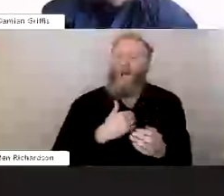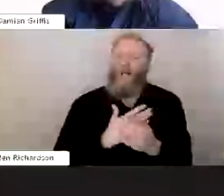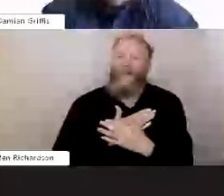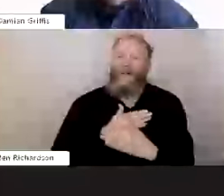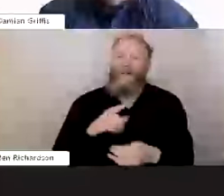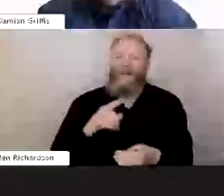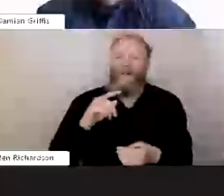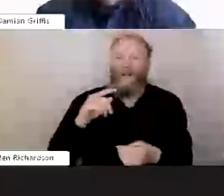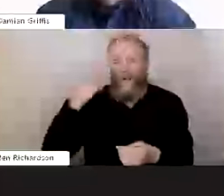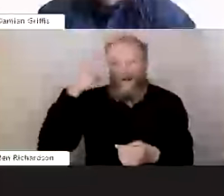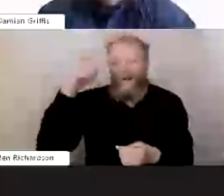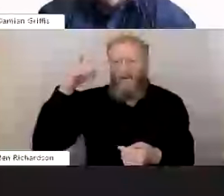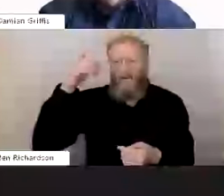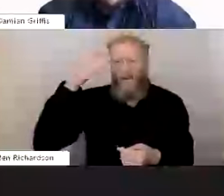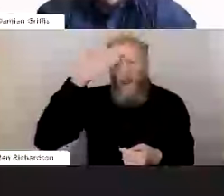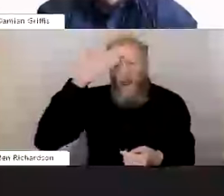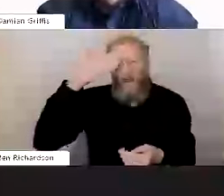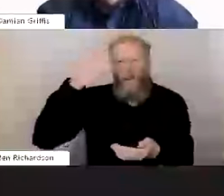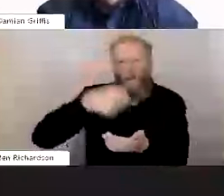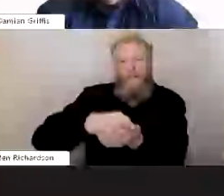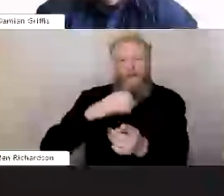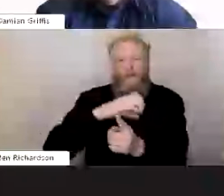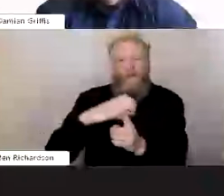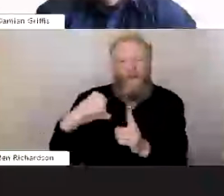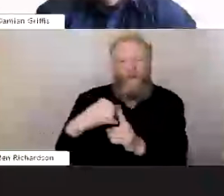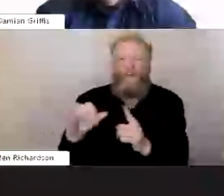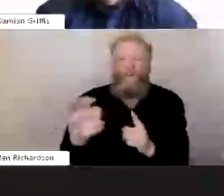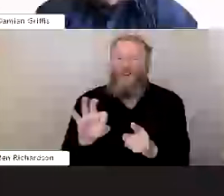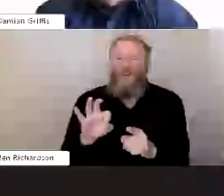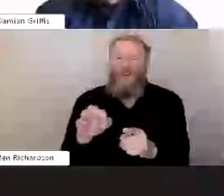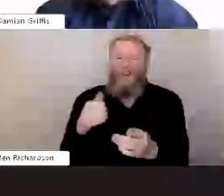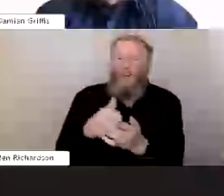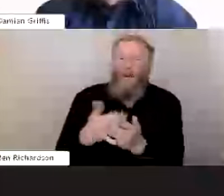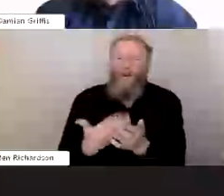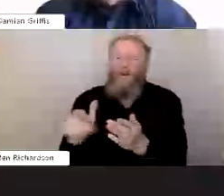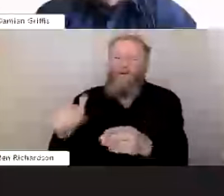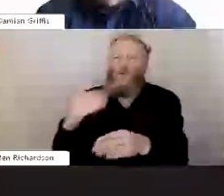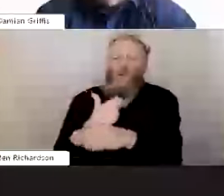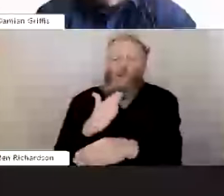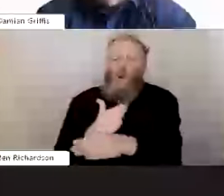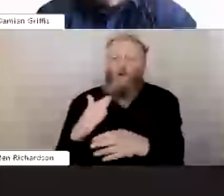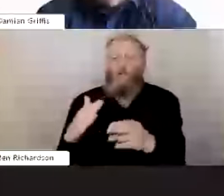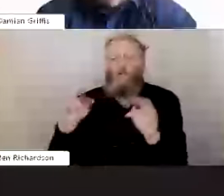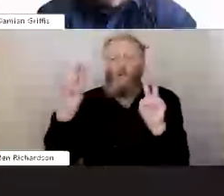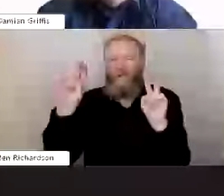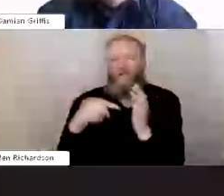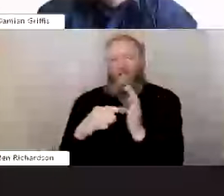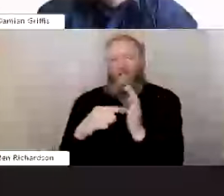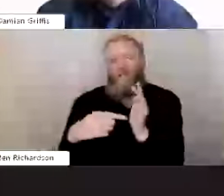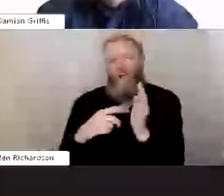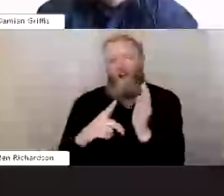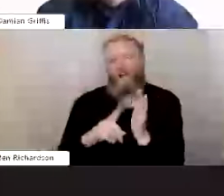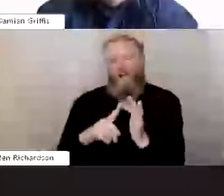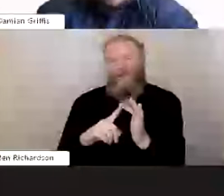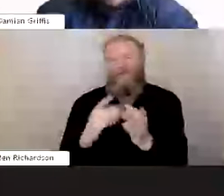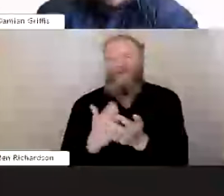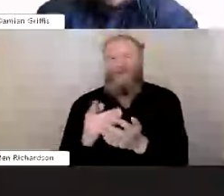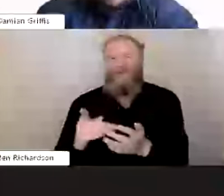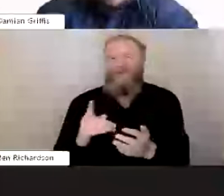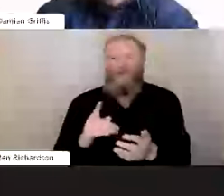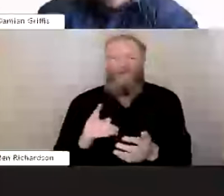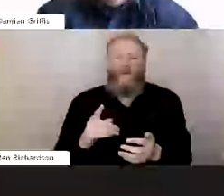elder-based culture rather than someone's job title. Because I imagine it must be frustrating to have someone with a fancy